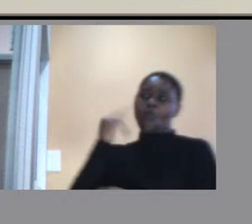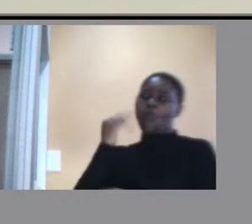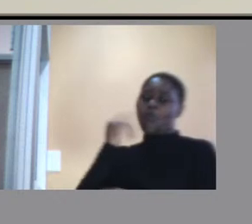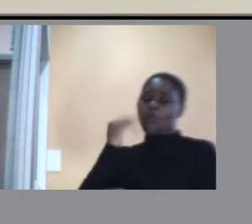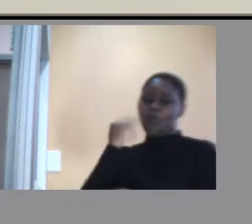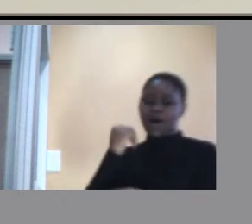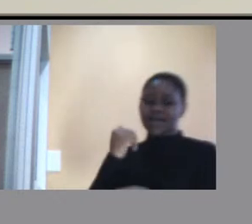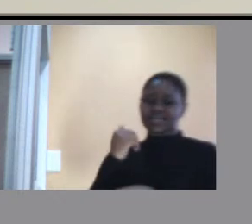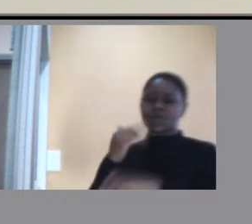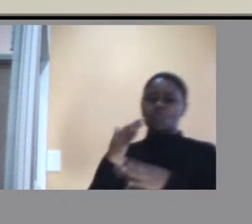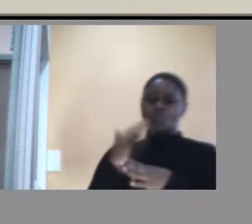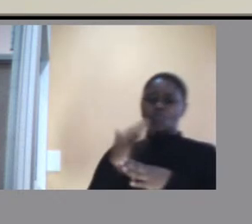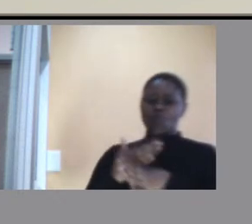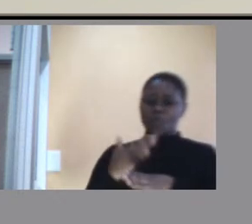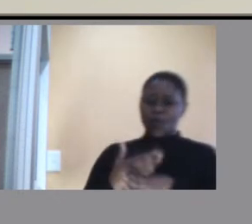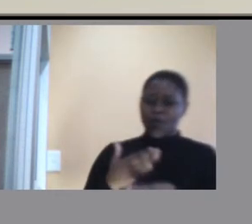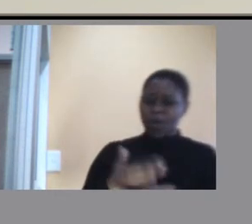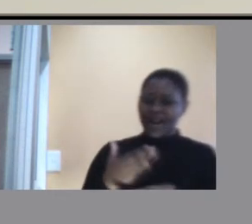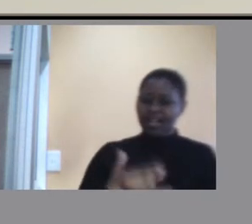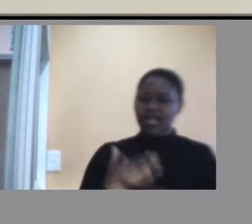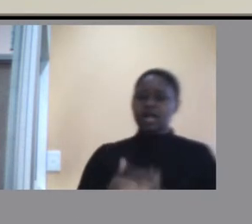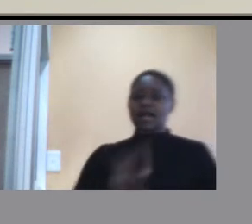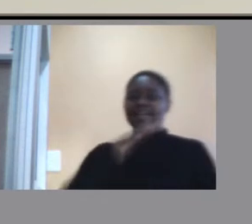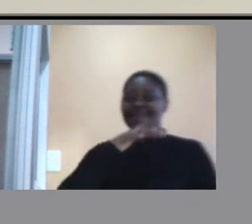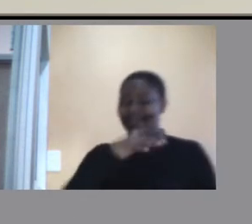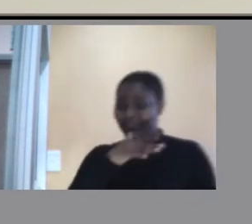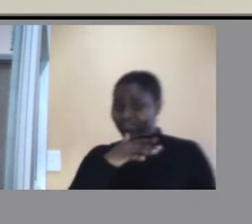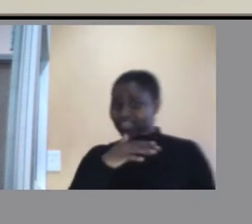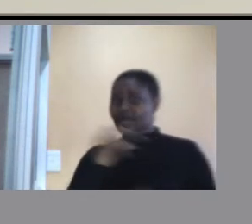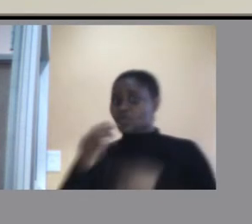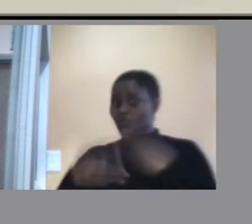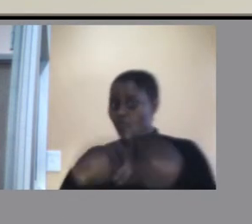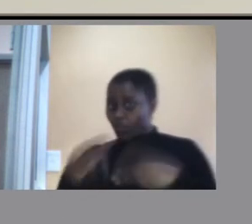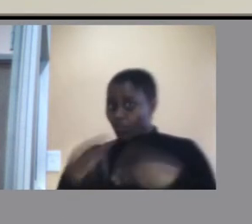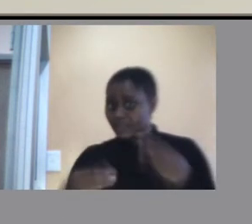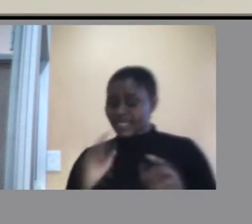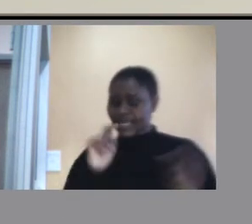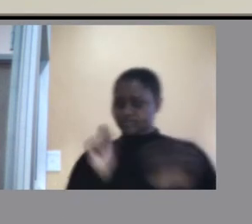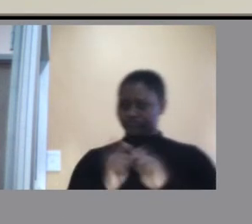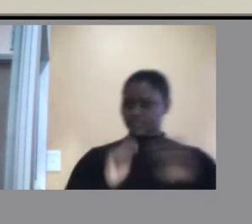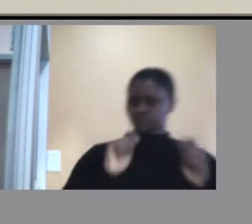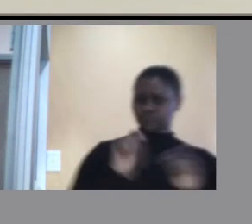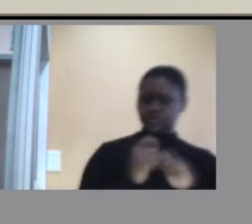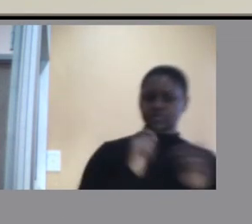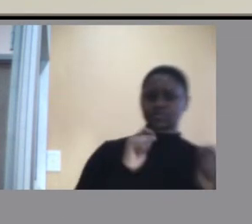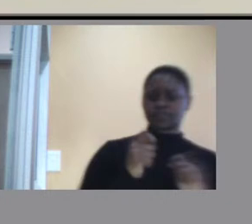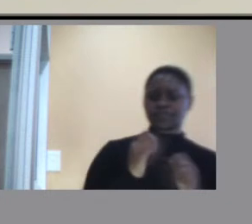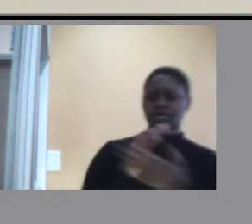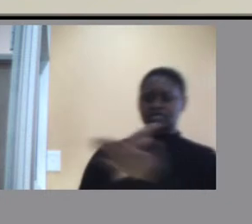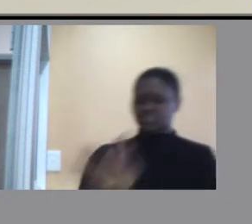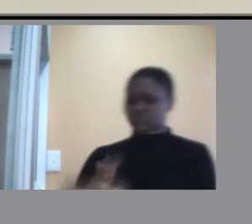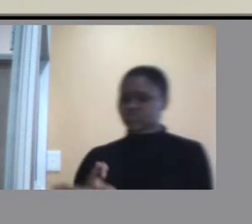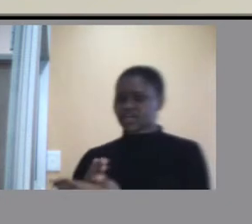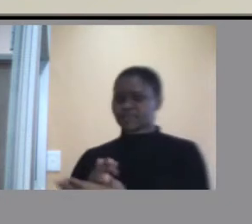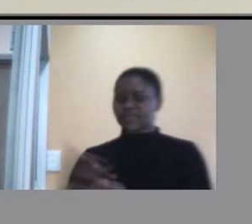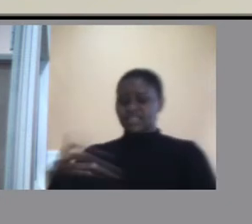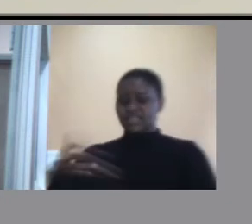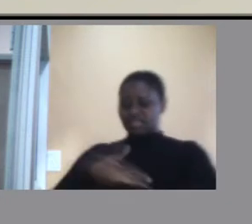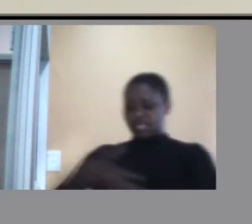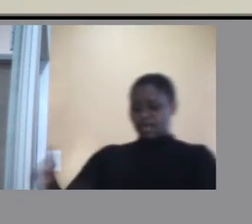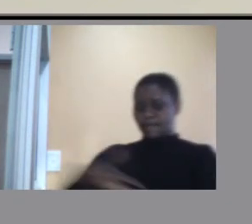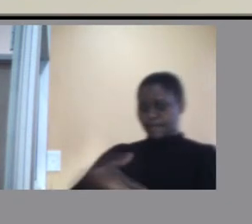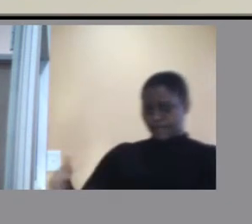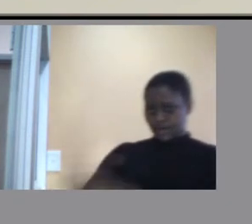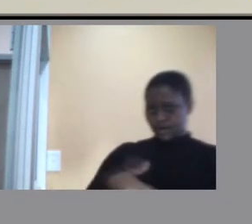and the Afrikaner farmers in exchange for an undertaking that they would shed their blood in defense